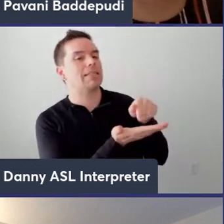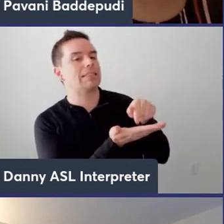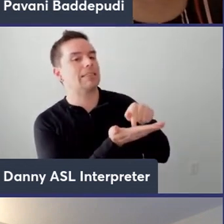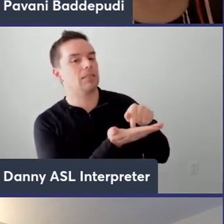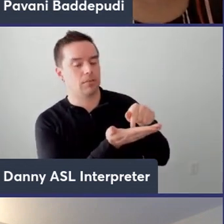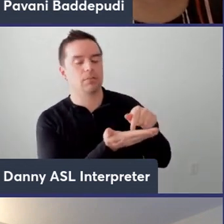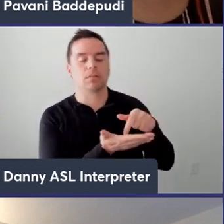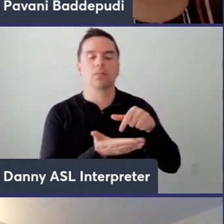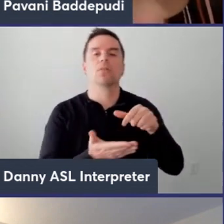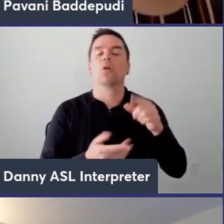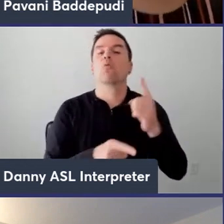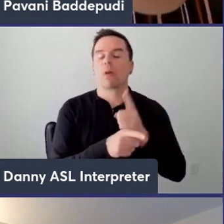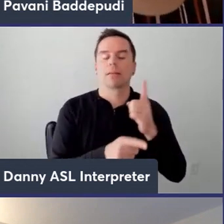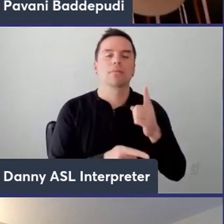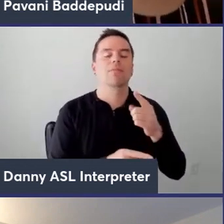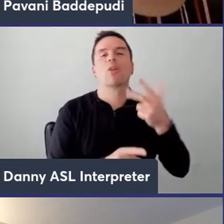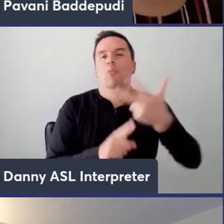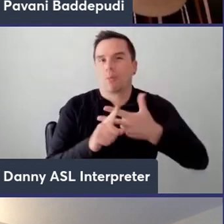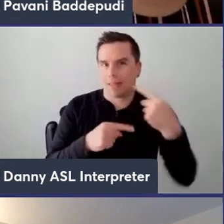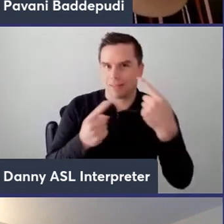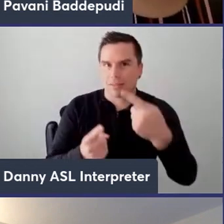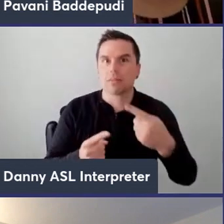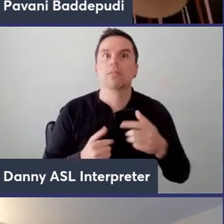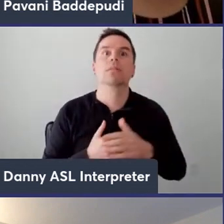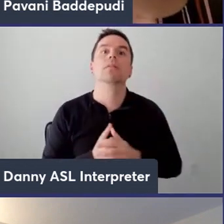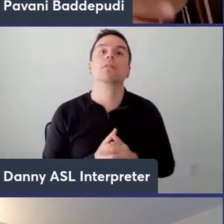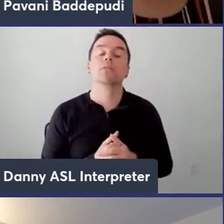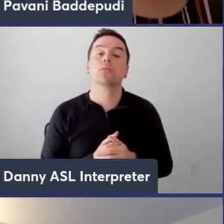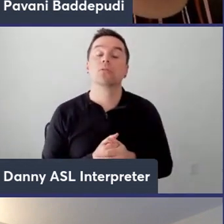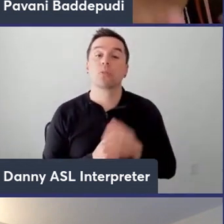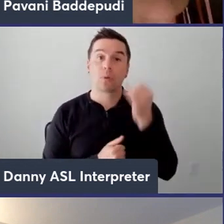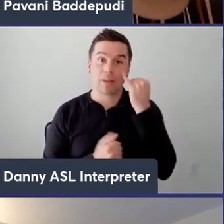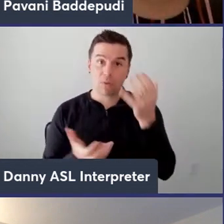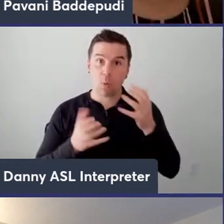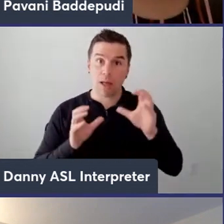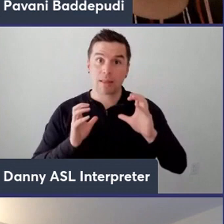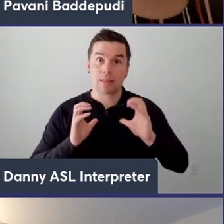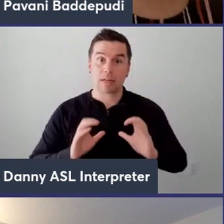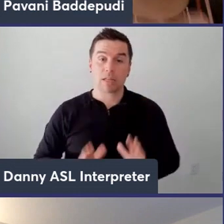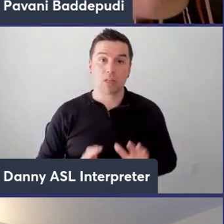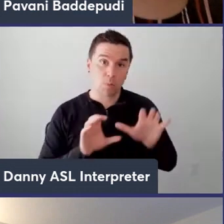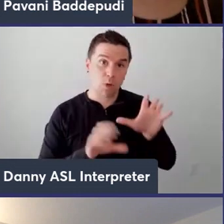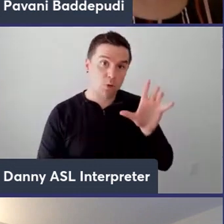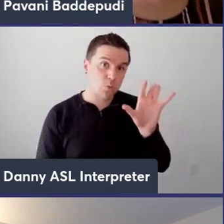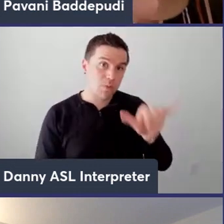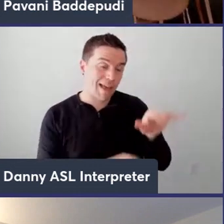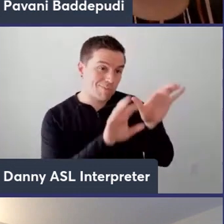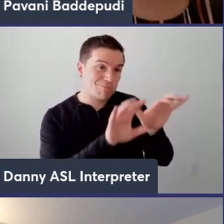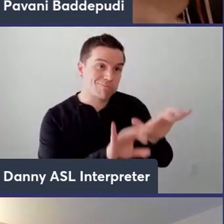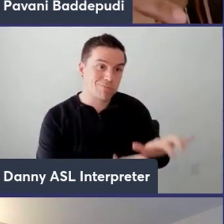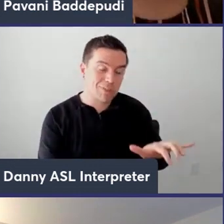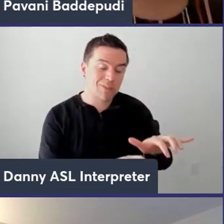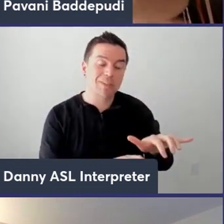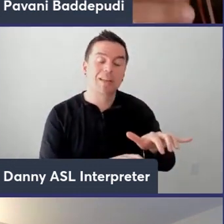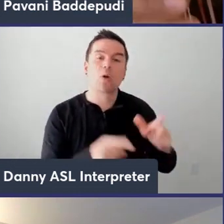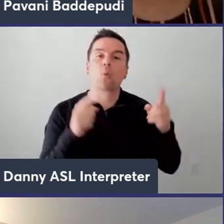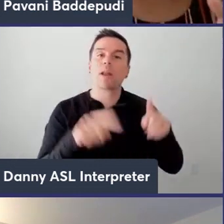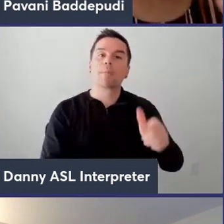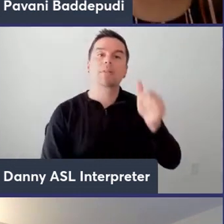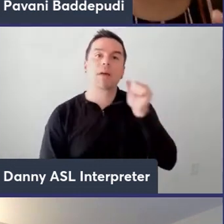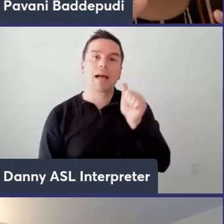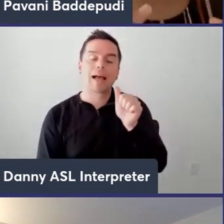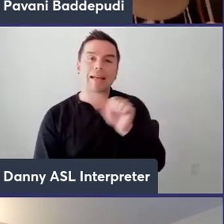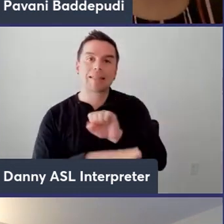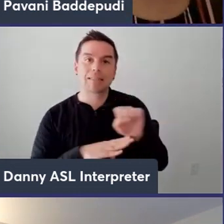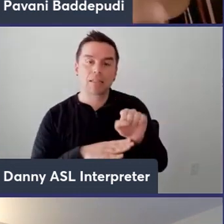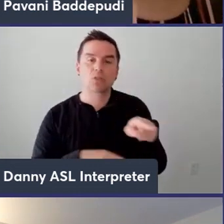In the last 3 months. What that happens is behind the scene, exactly what you said, you can basically tag it to certain